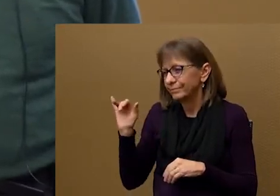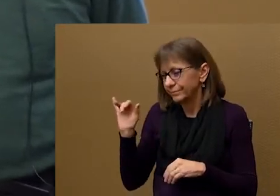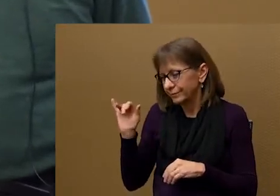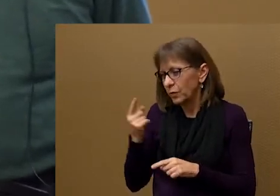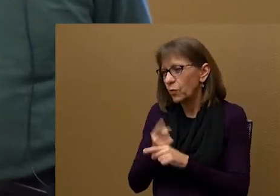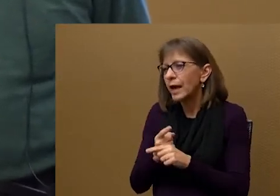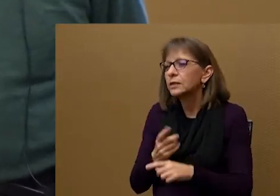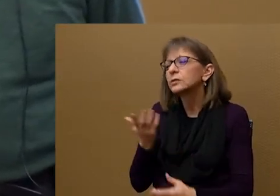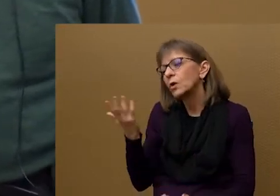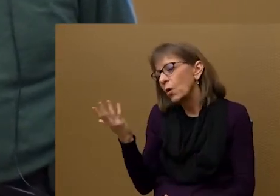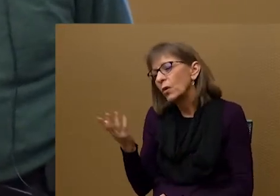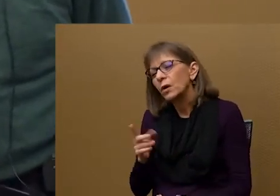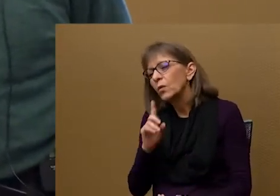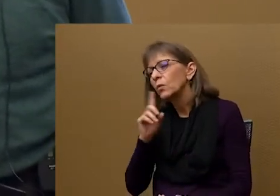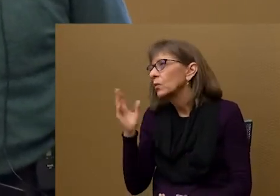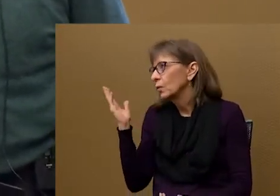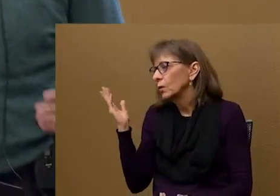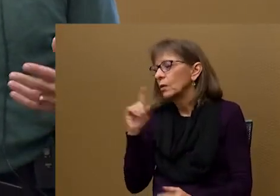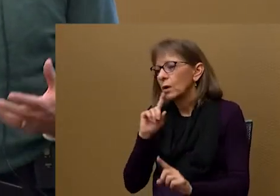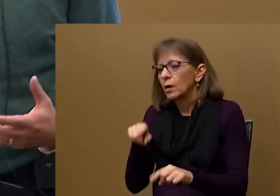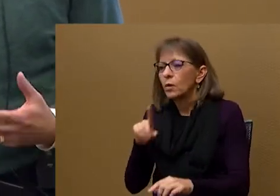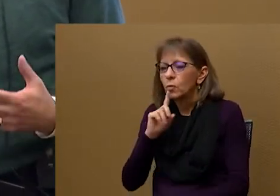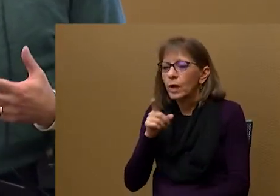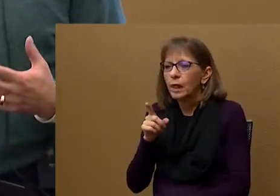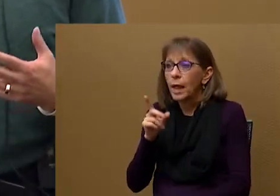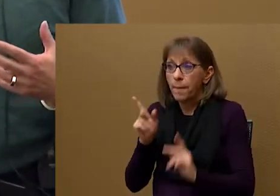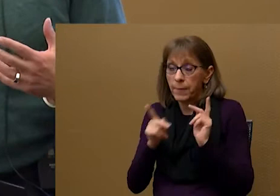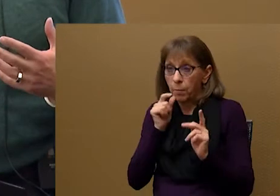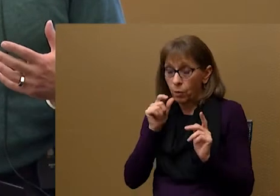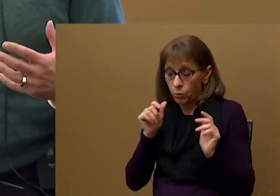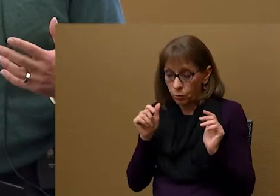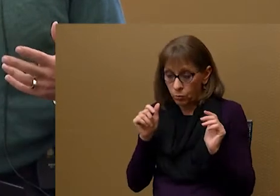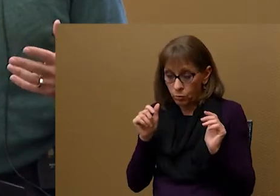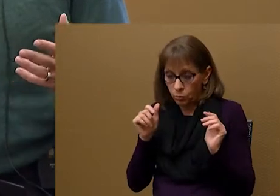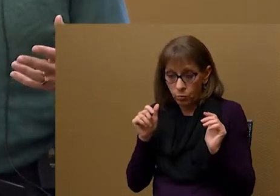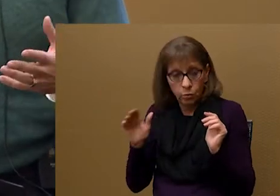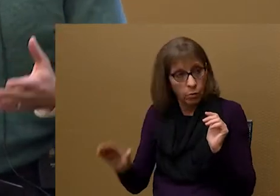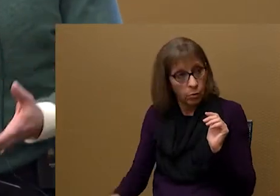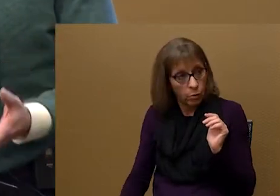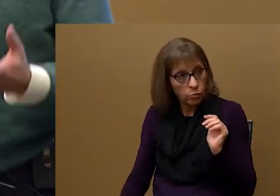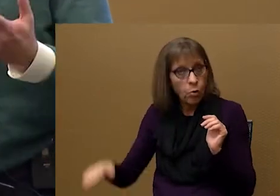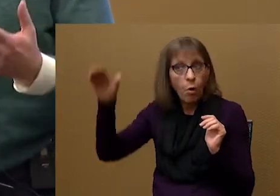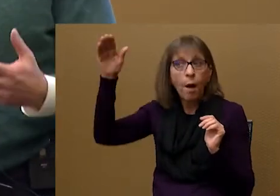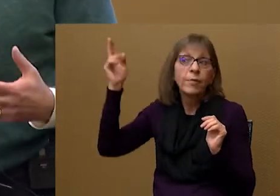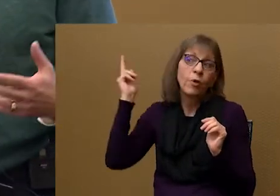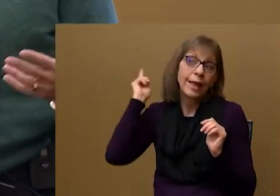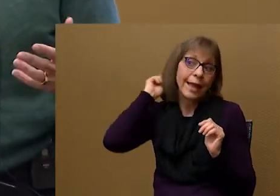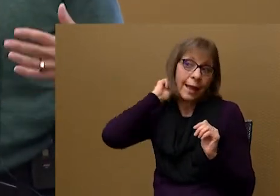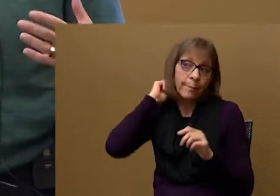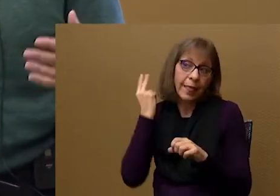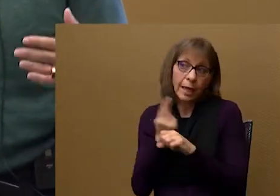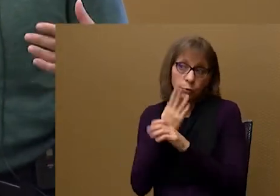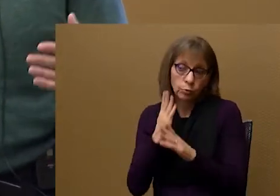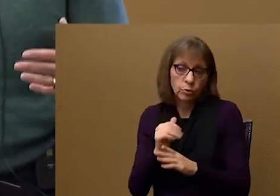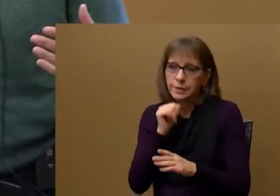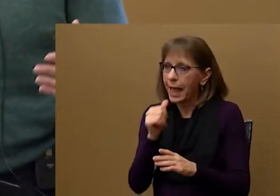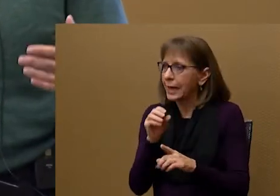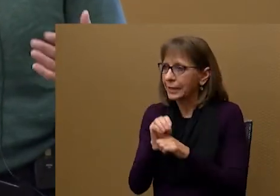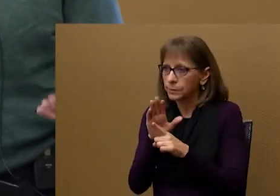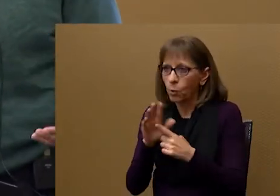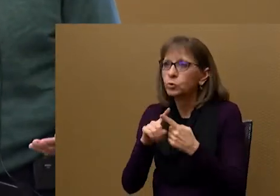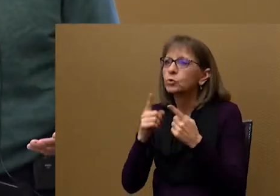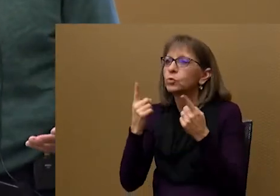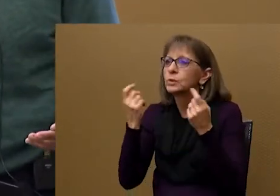many implant users So- that I see. Right. So the question then really is, how people who are growing up, they're implant users and they haven't